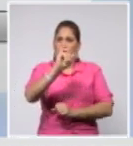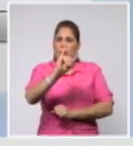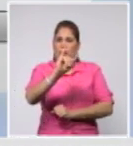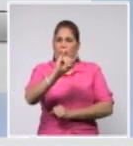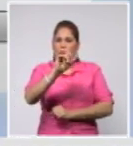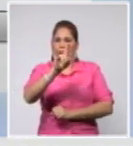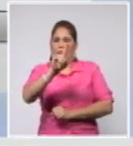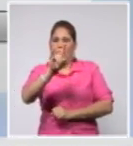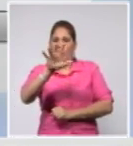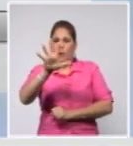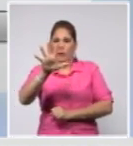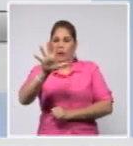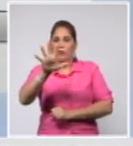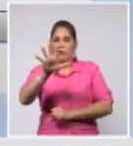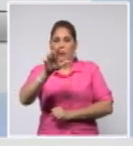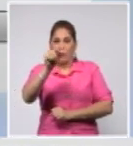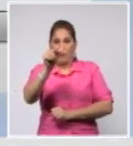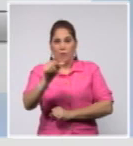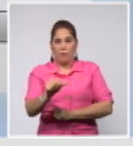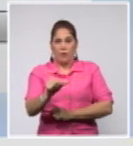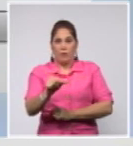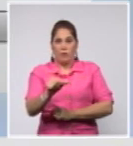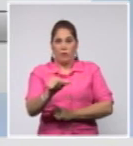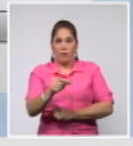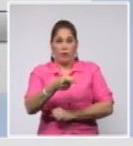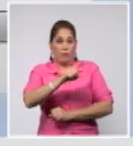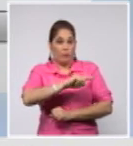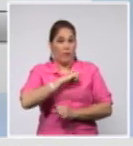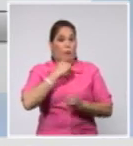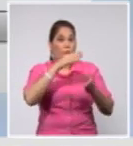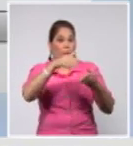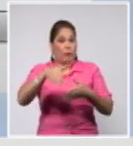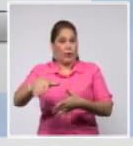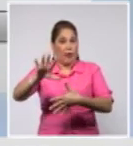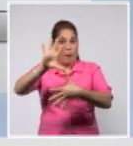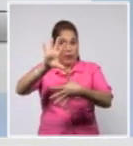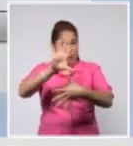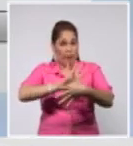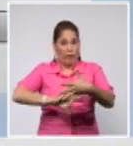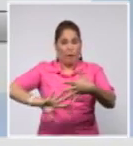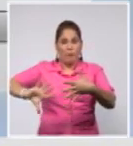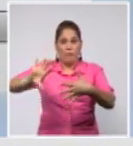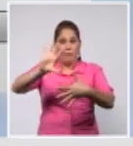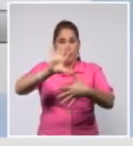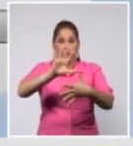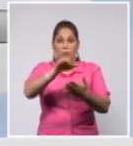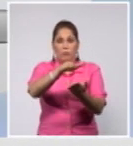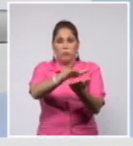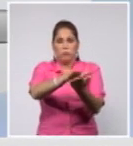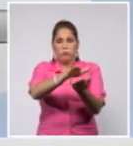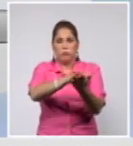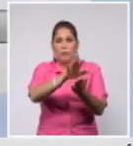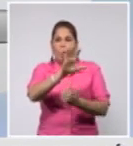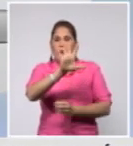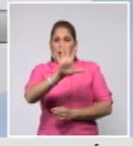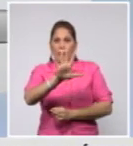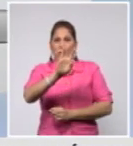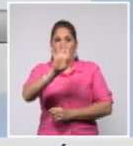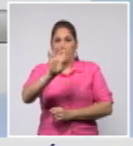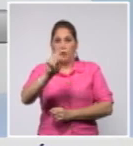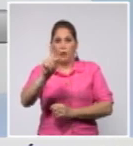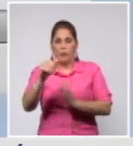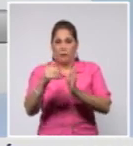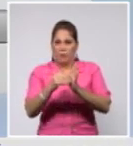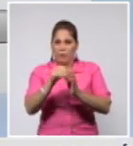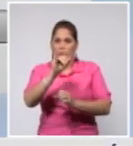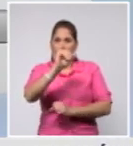3,695 people died of COVID-19 in the region yesterday, for a death toll in the Americas of